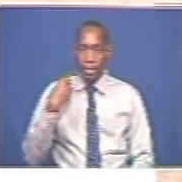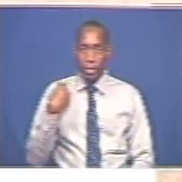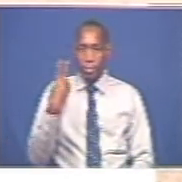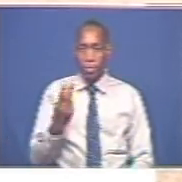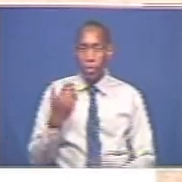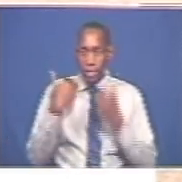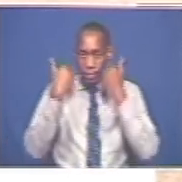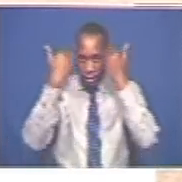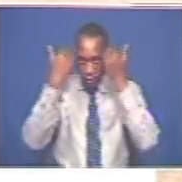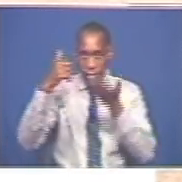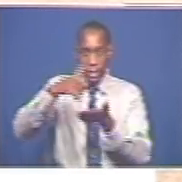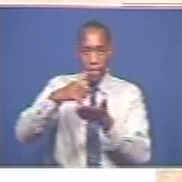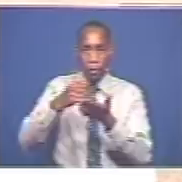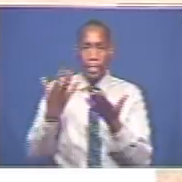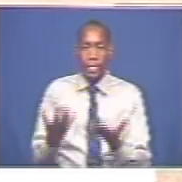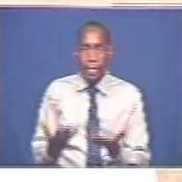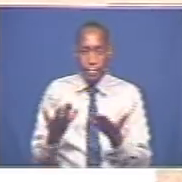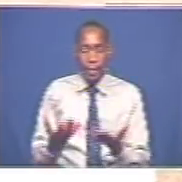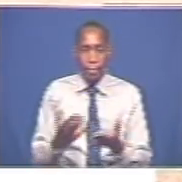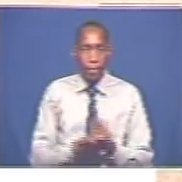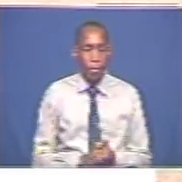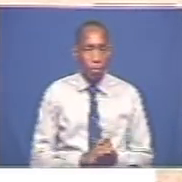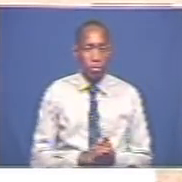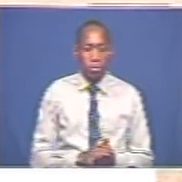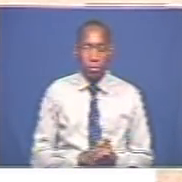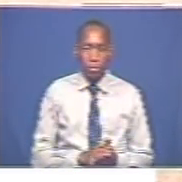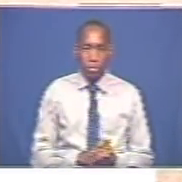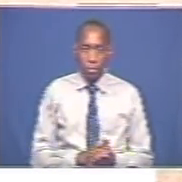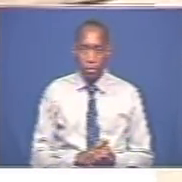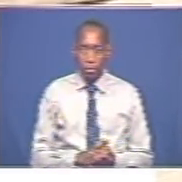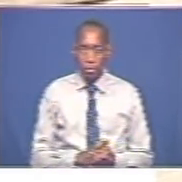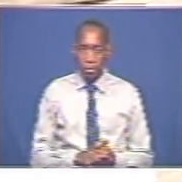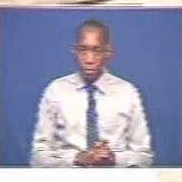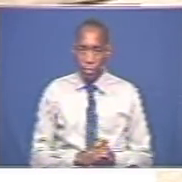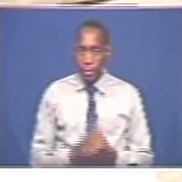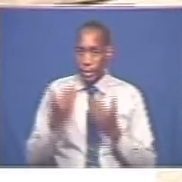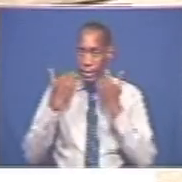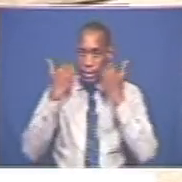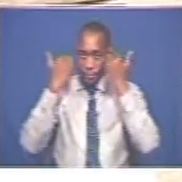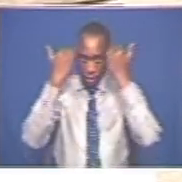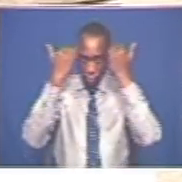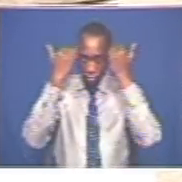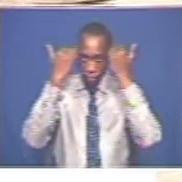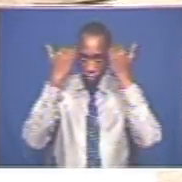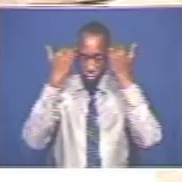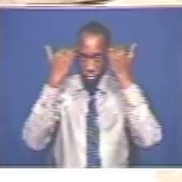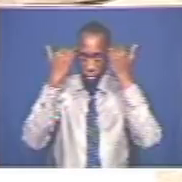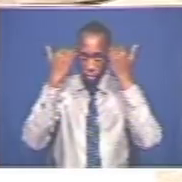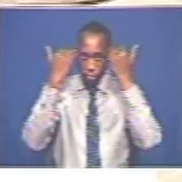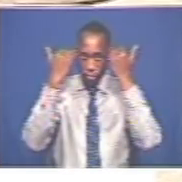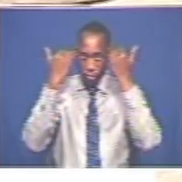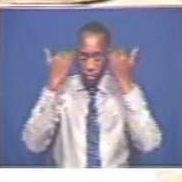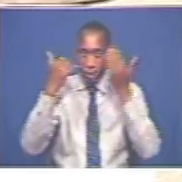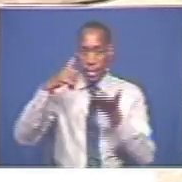big part of it. Depression becomes a bigger part of it. Depression is a part